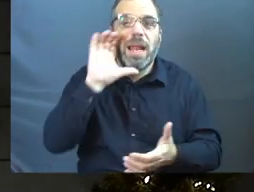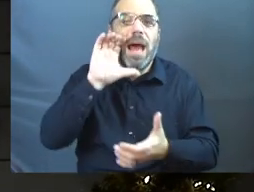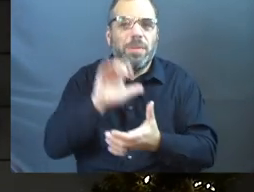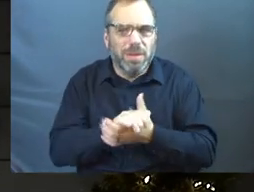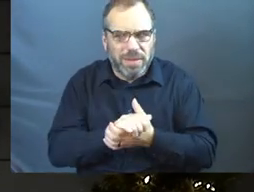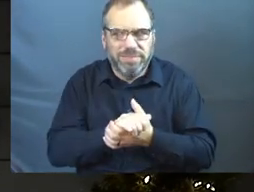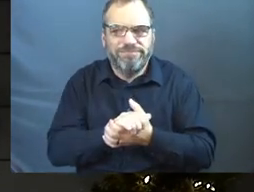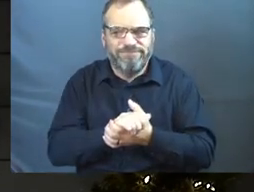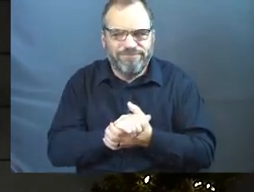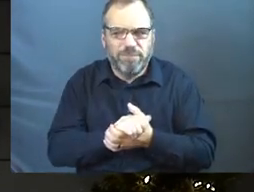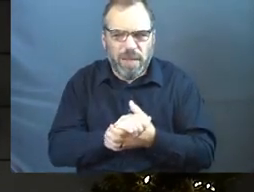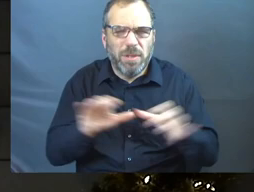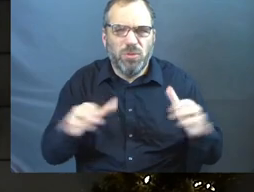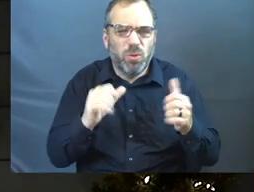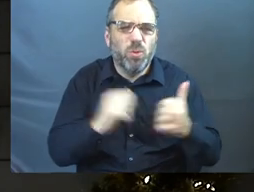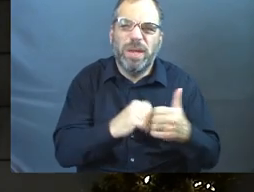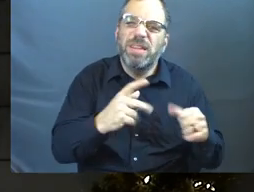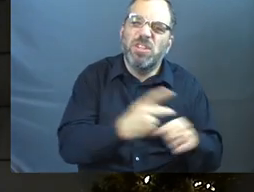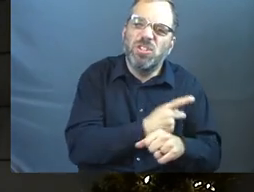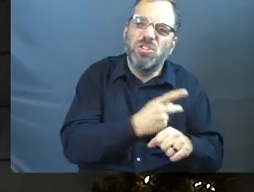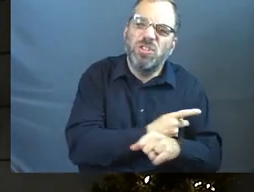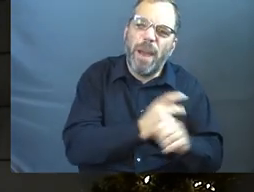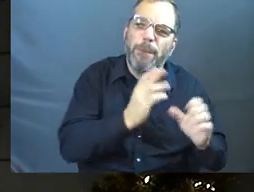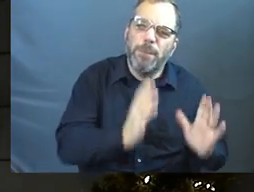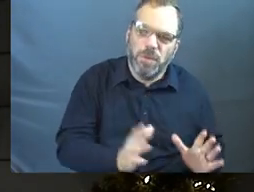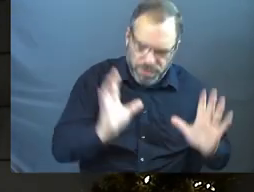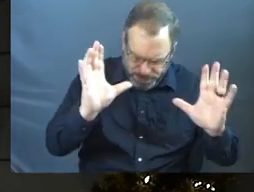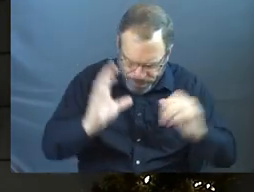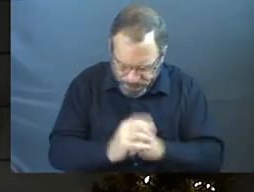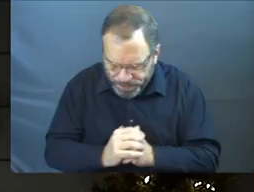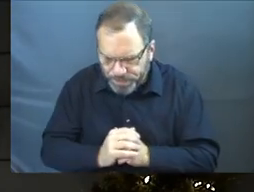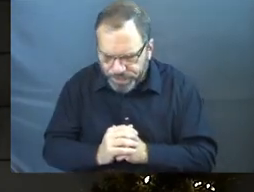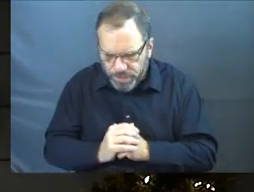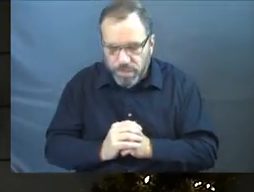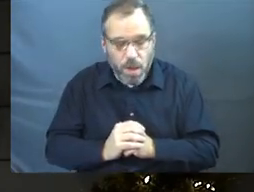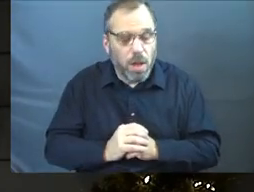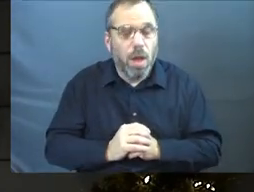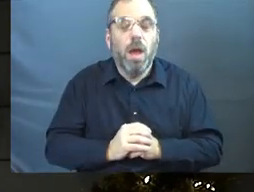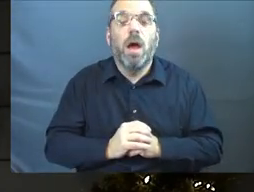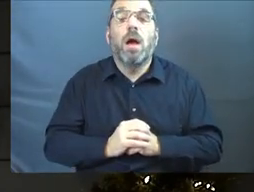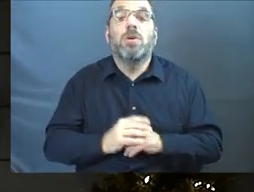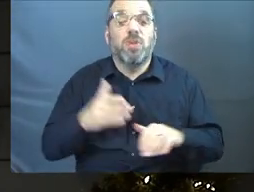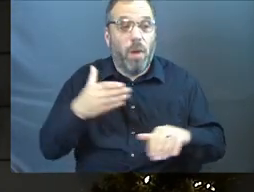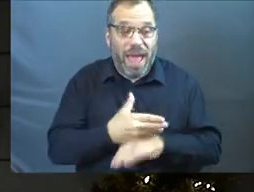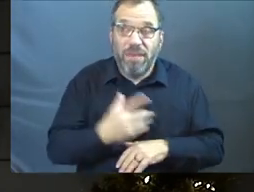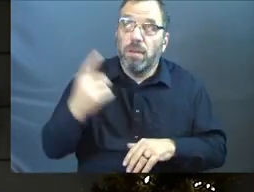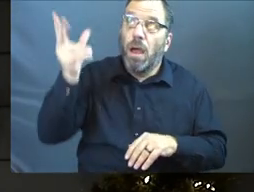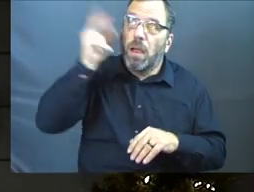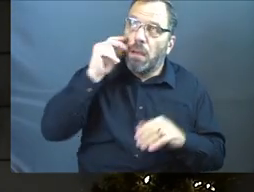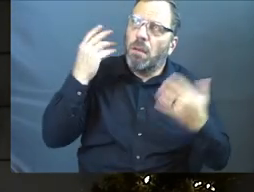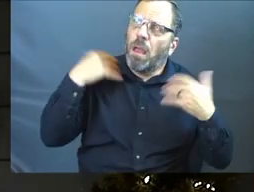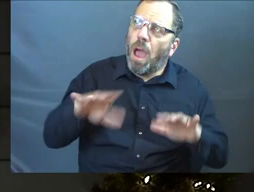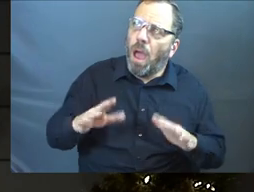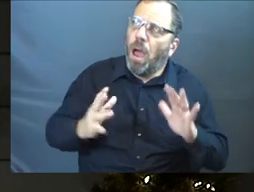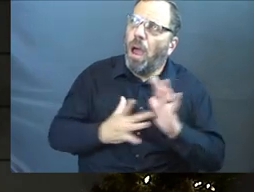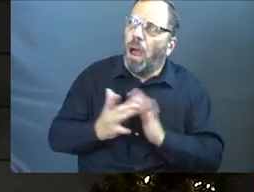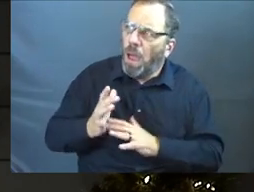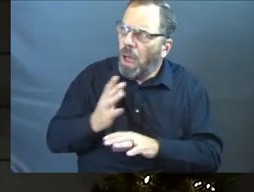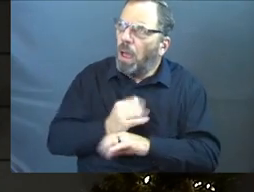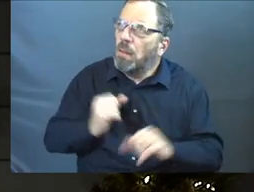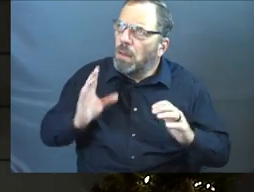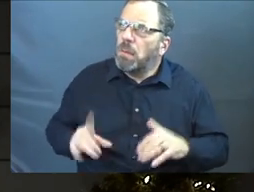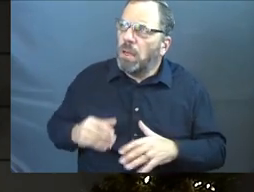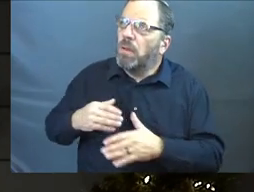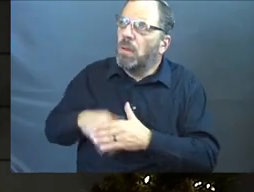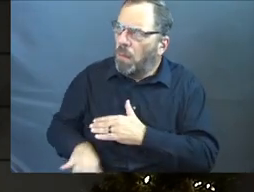had some other things that he was trying to do with the shepherds as well. So they made the choice after hearing from the angels, hey, Jesus is born.